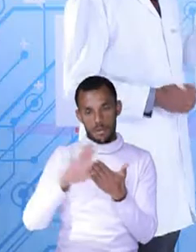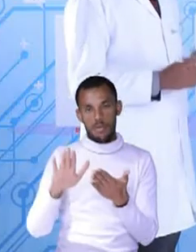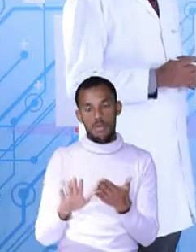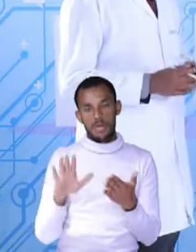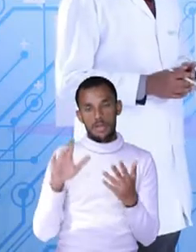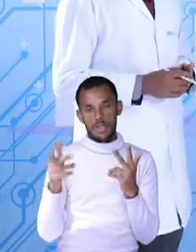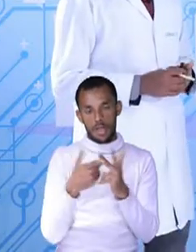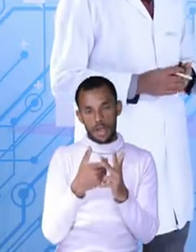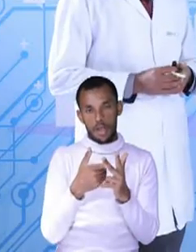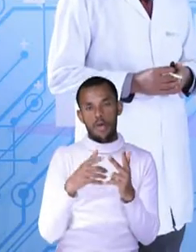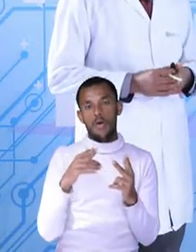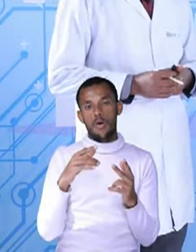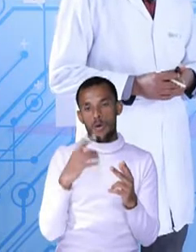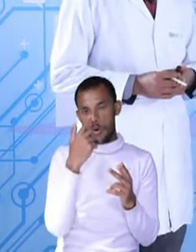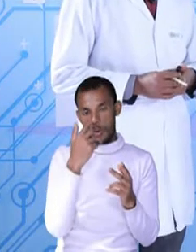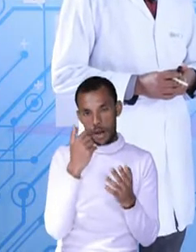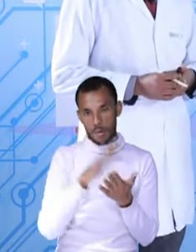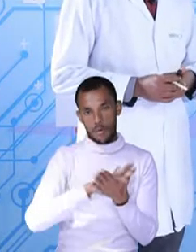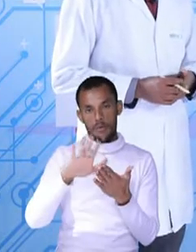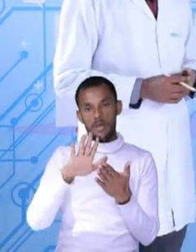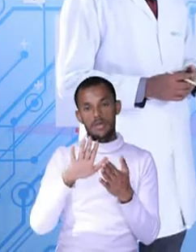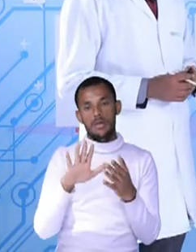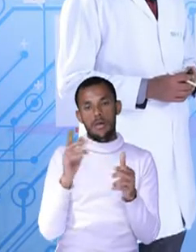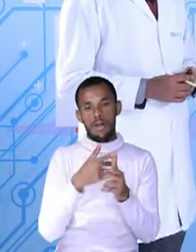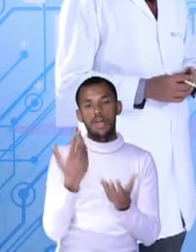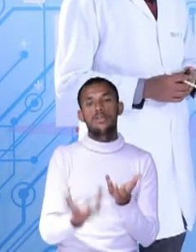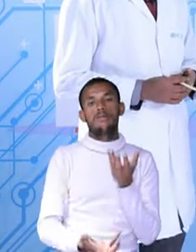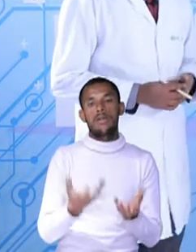The three common purification procedures are distillation,